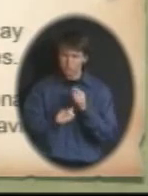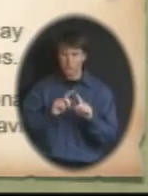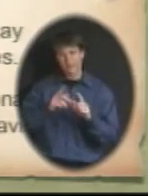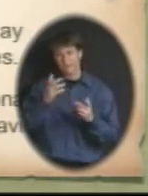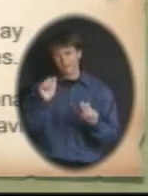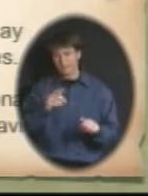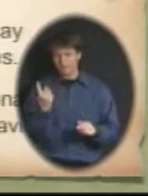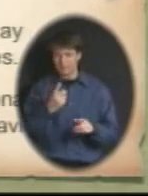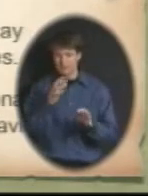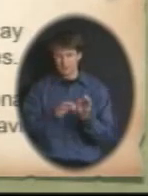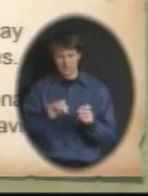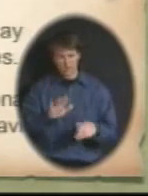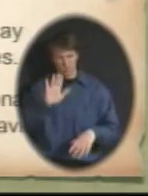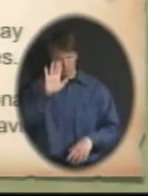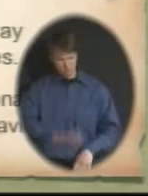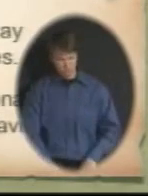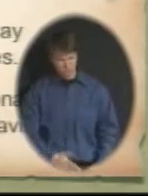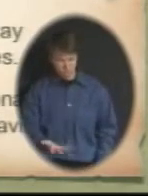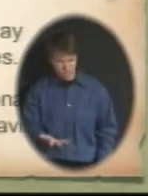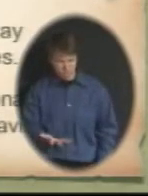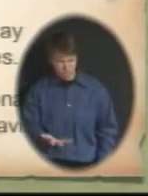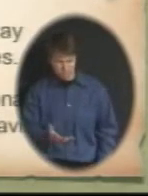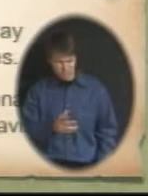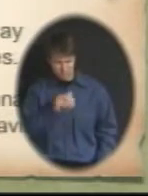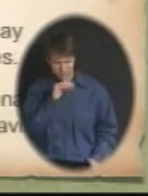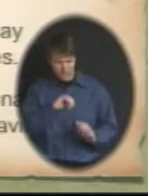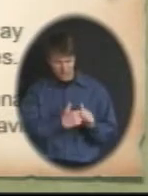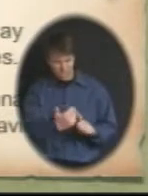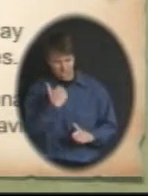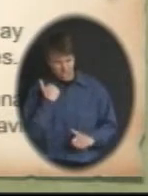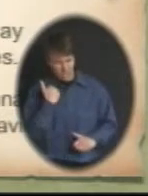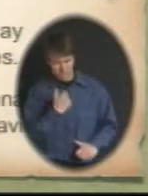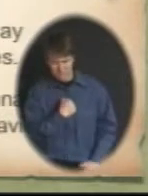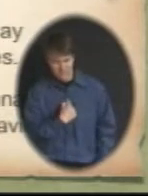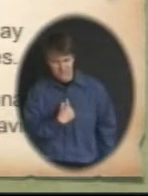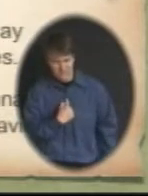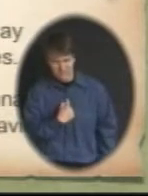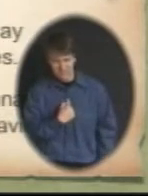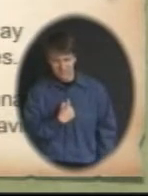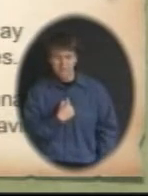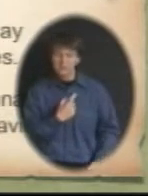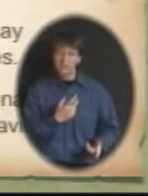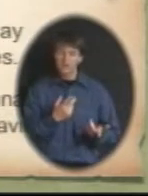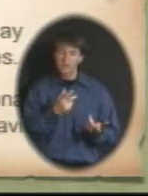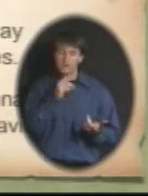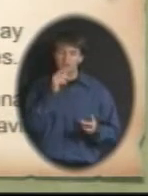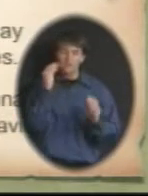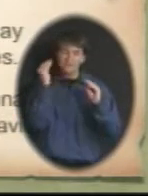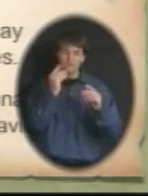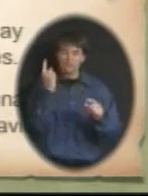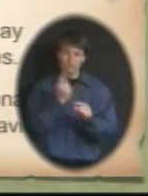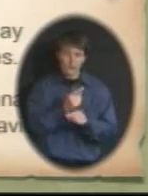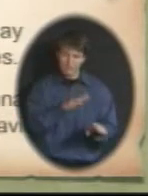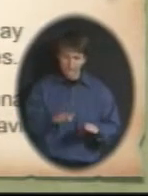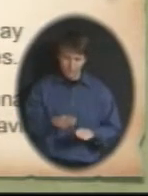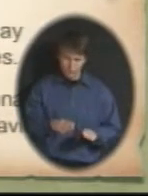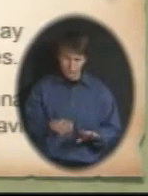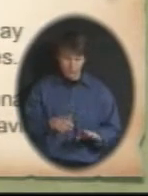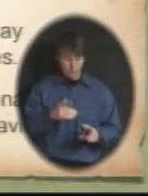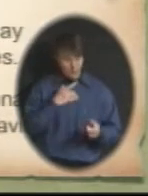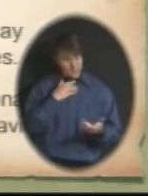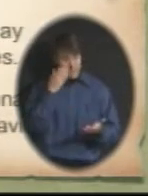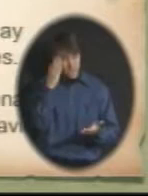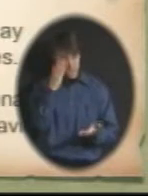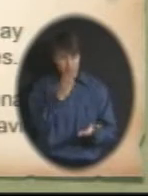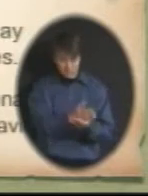something as simple as, hey, put your hand down. That's not how you get my attention, okay? It doesn't teach the correct behavior, okay? But it does stop